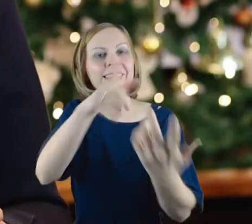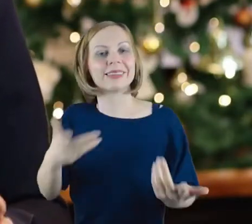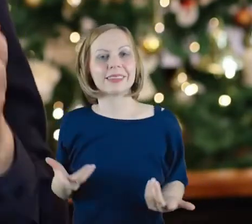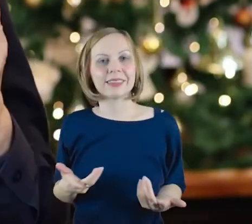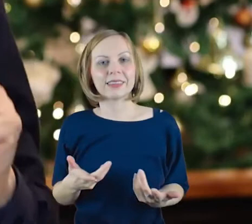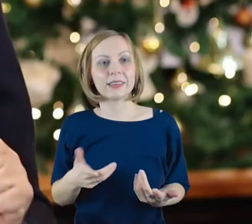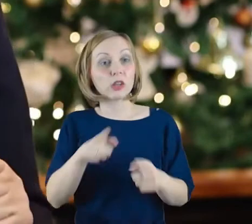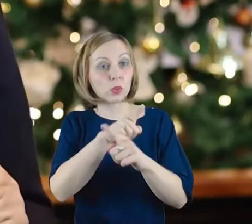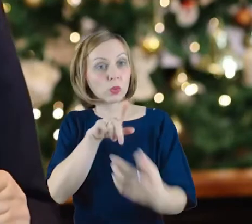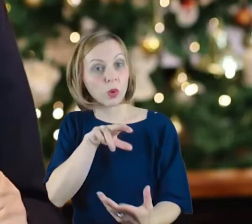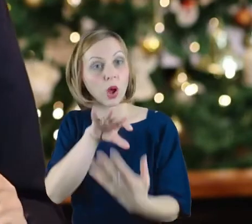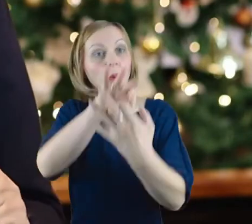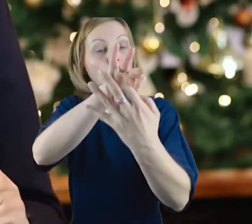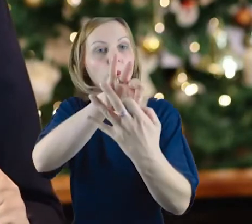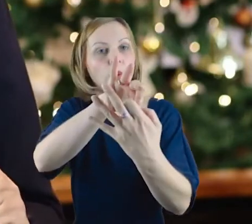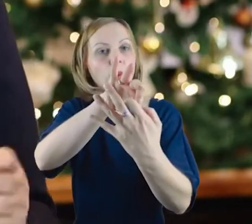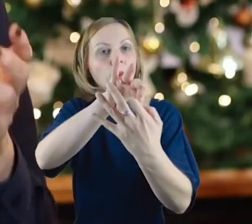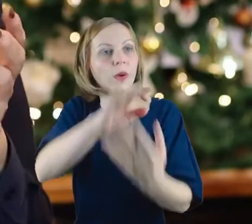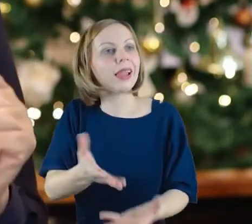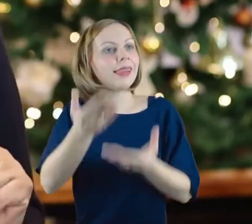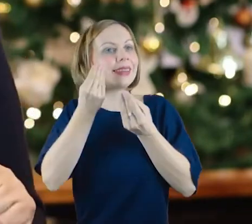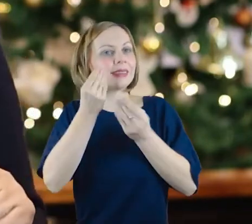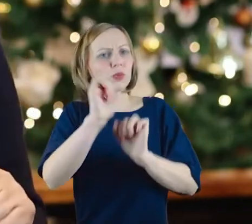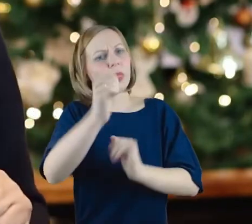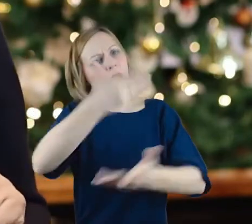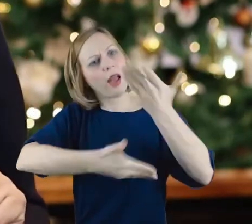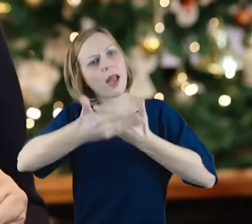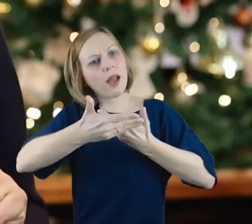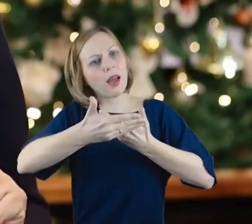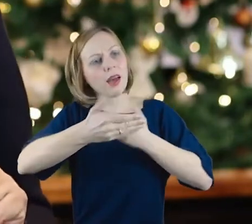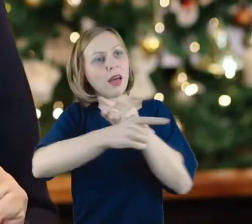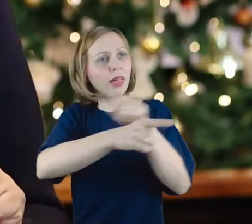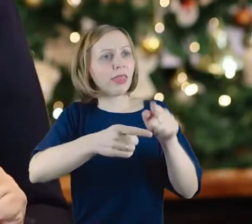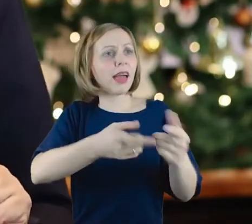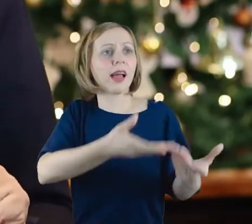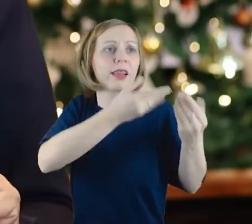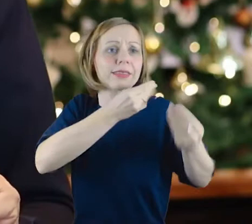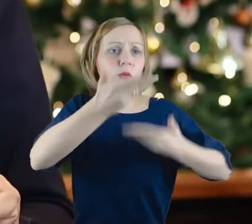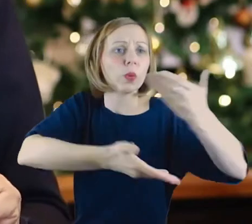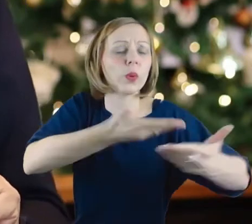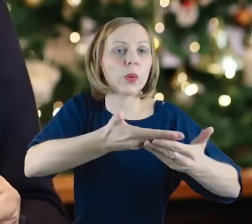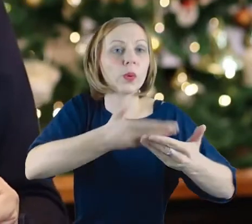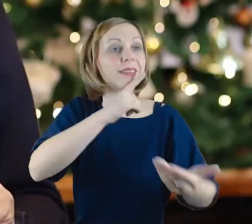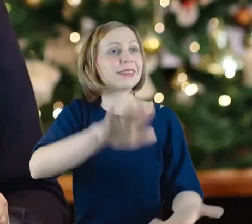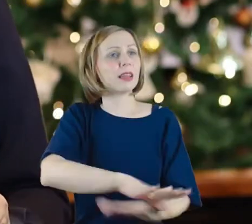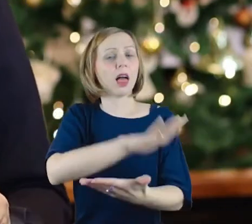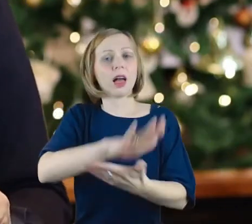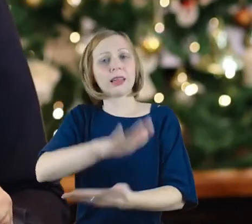listen. Listen to each other's stories. Listen to the stories of delight and listen to the stories of